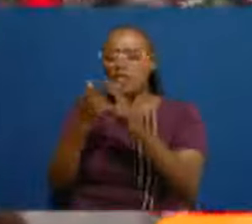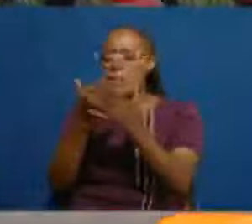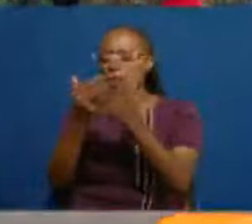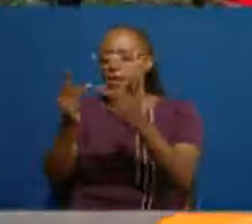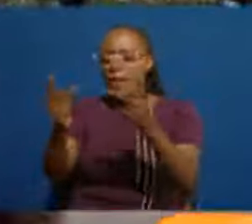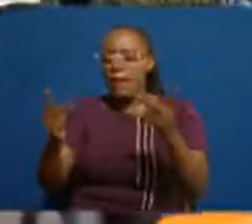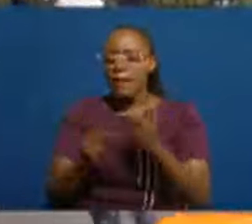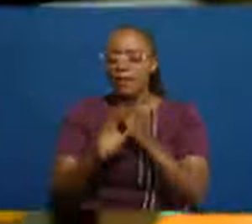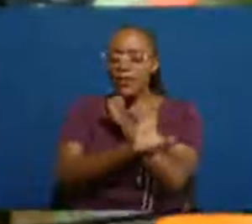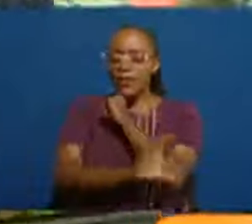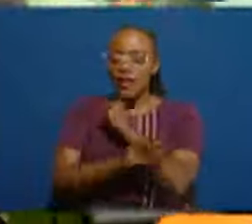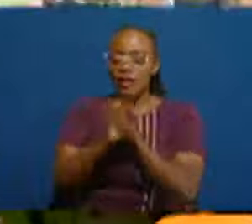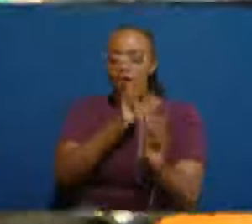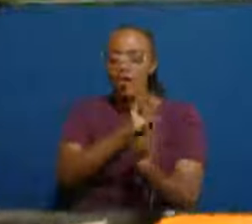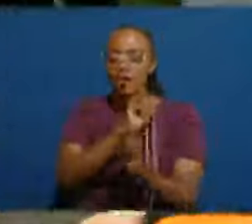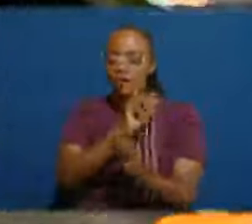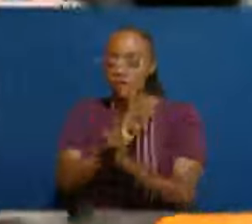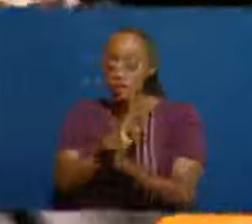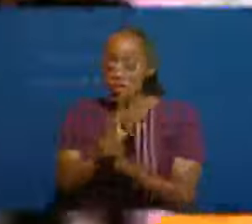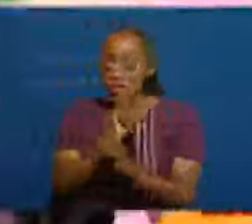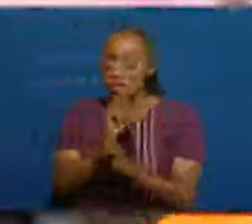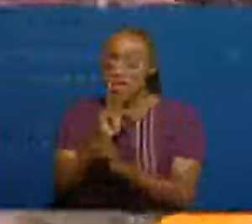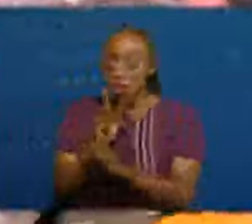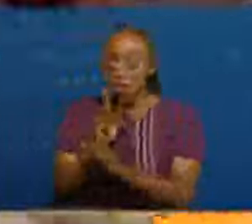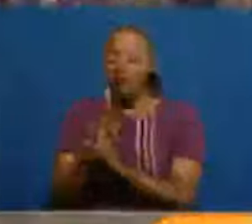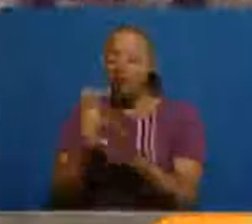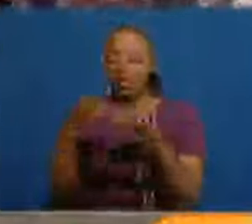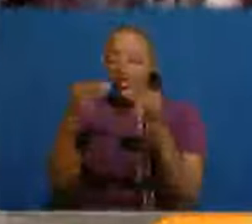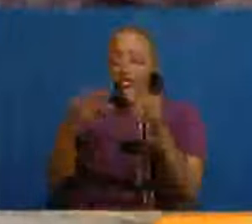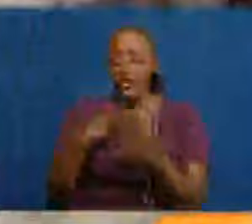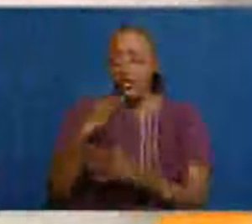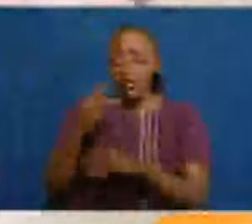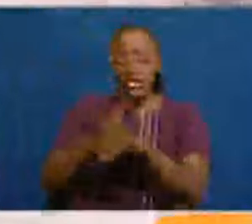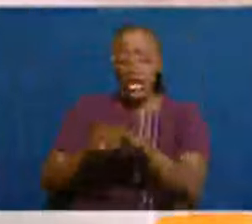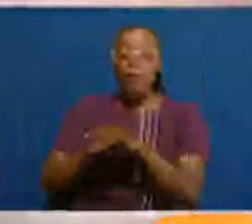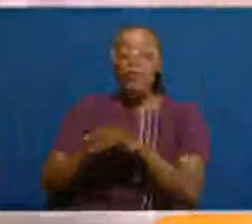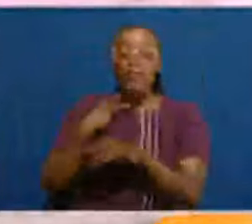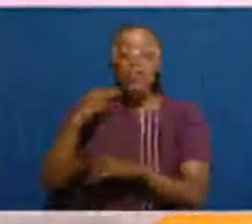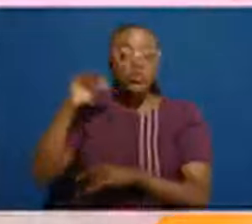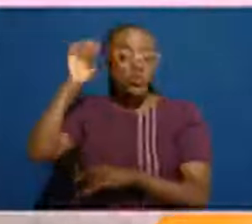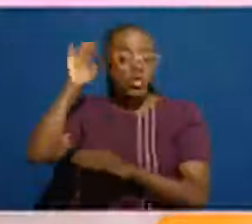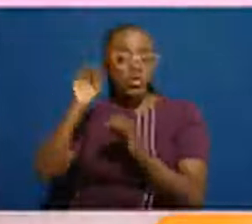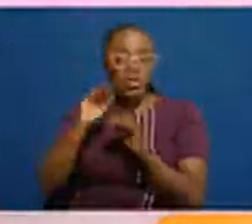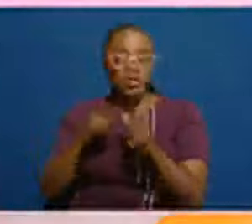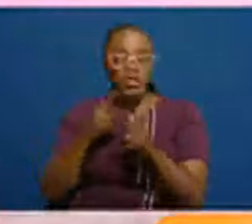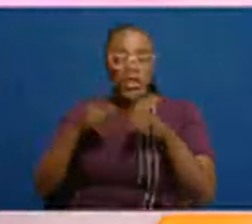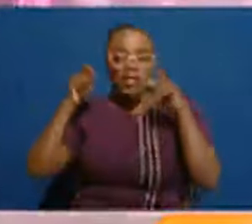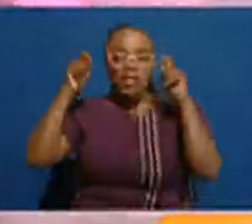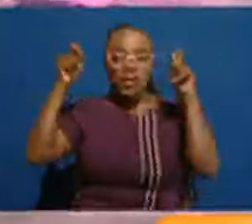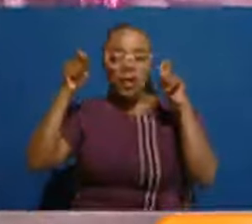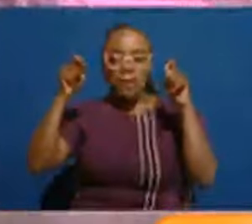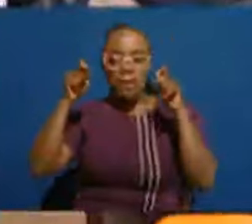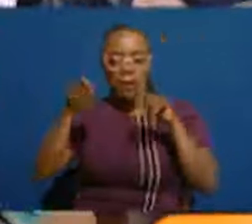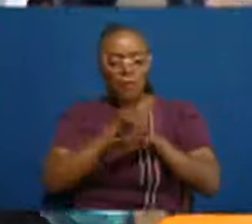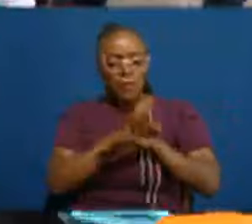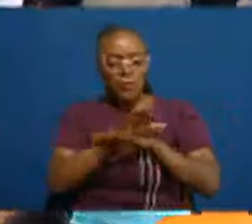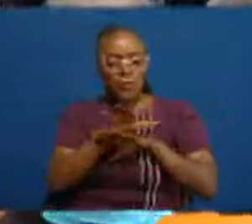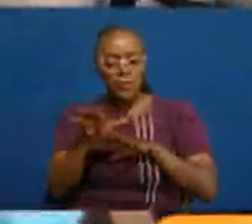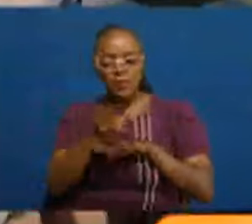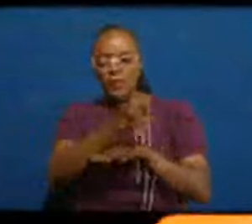of Kenya, TikTok gave them a voice. And when their voices went unheard, their protests spilled onto